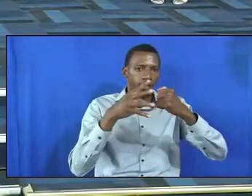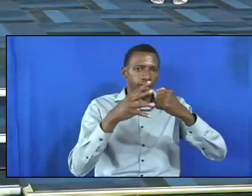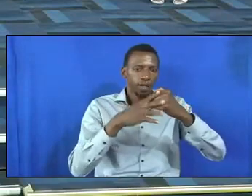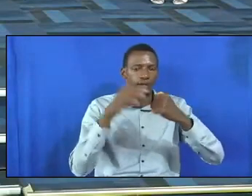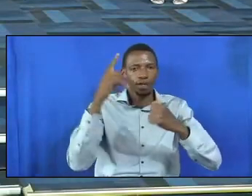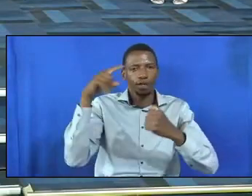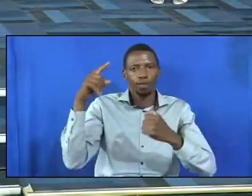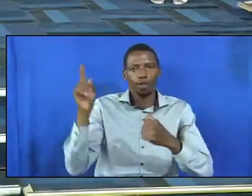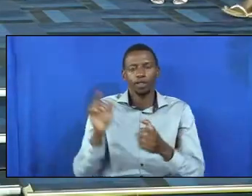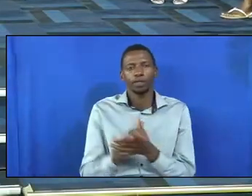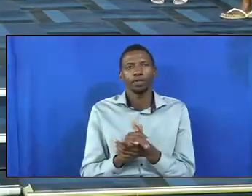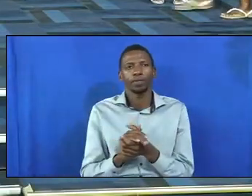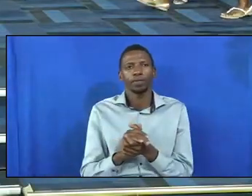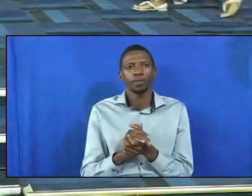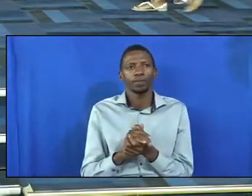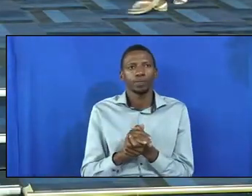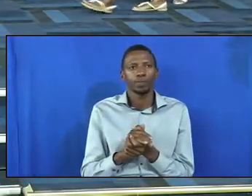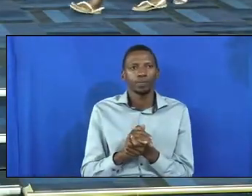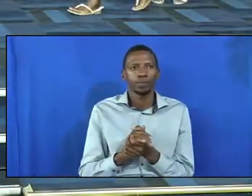Aha.